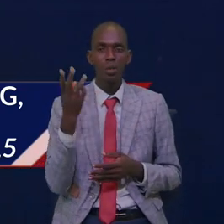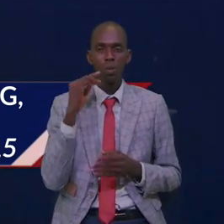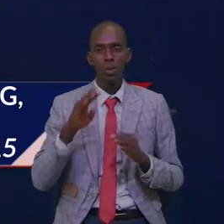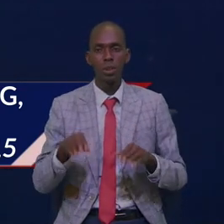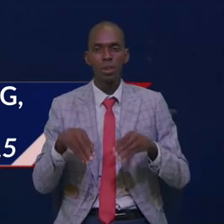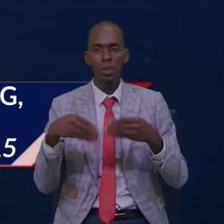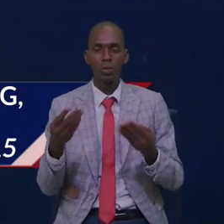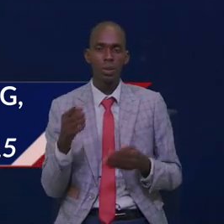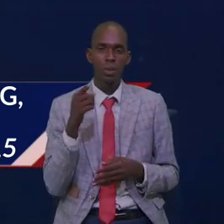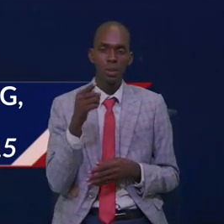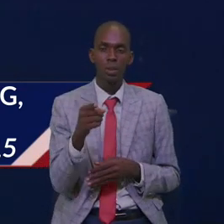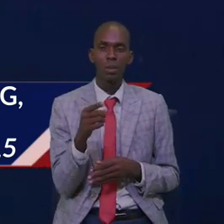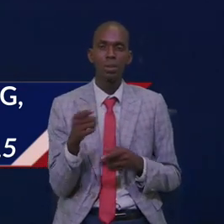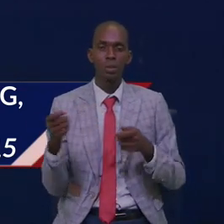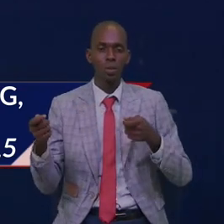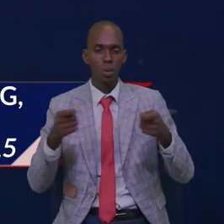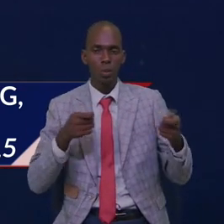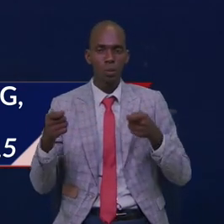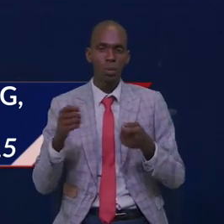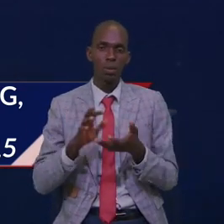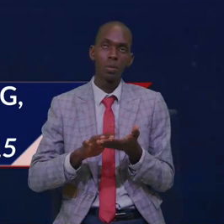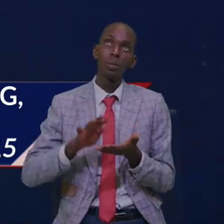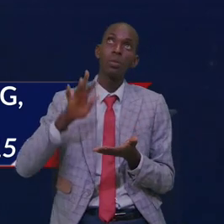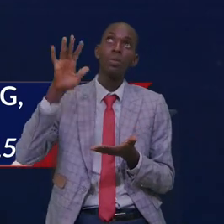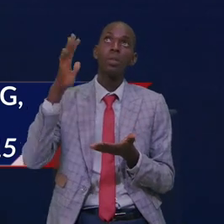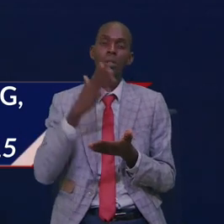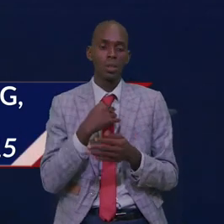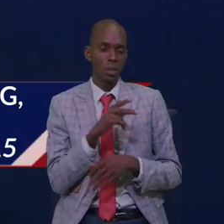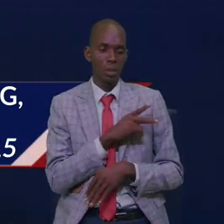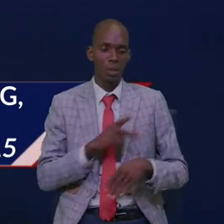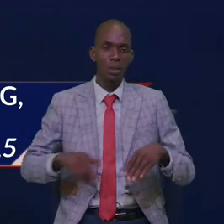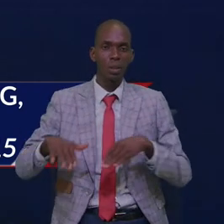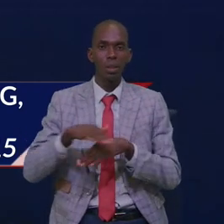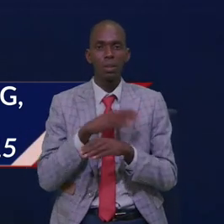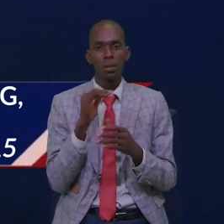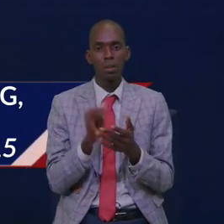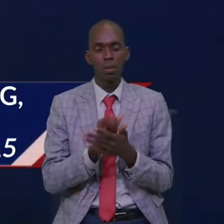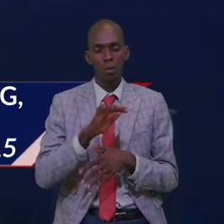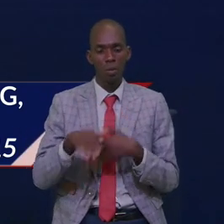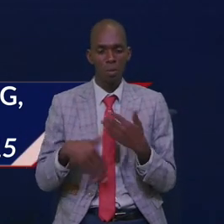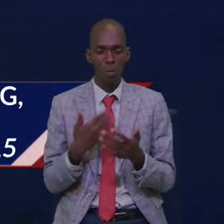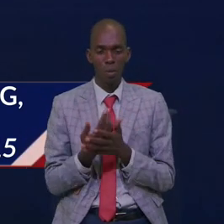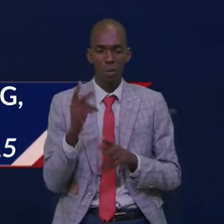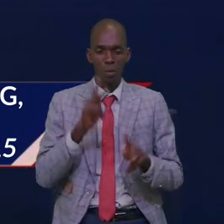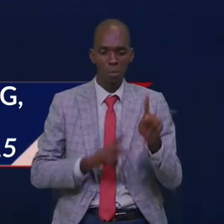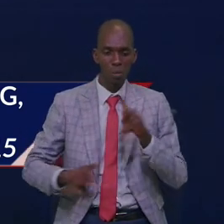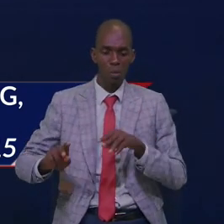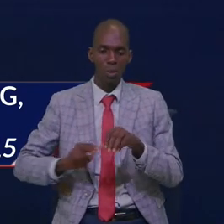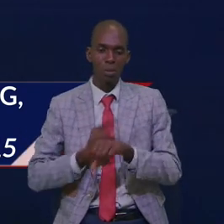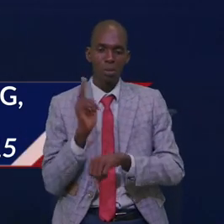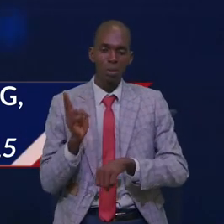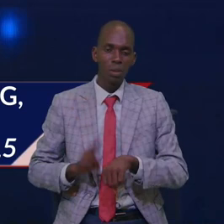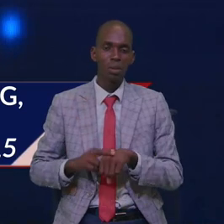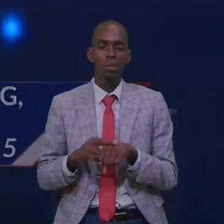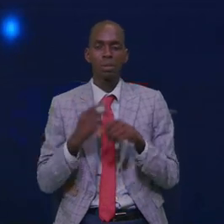him dominion and glory and a kingdom, that all people and nations and languages